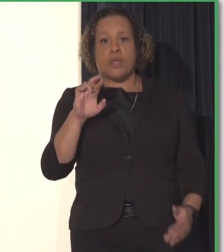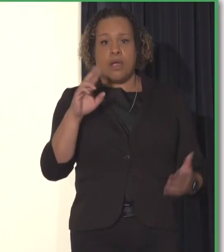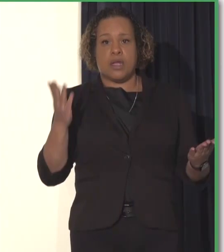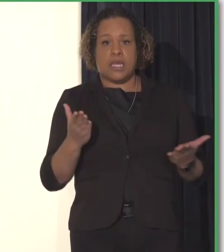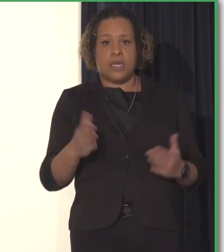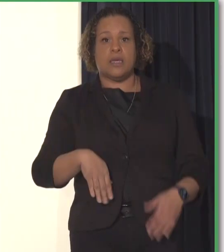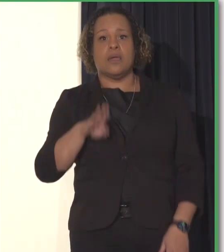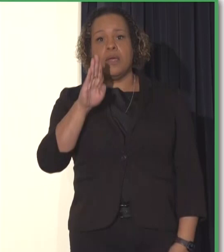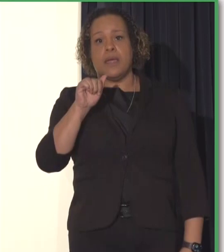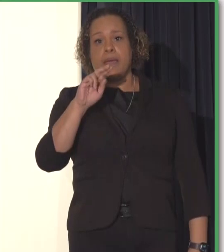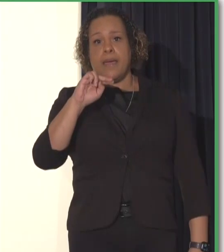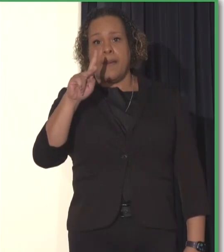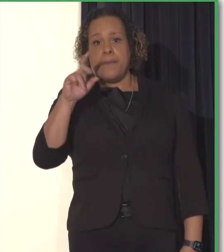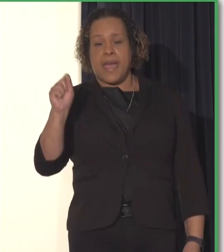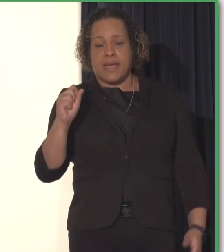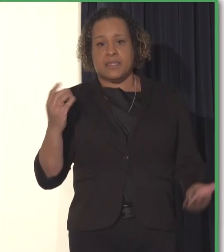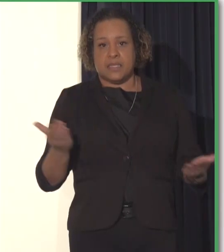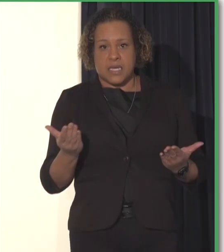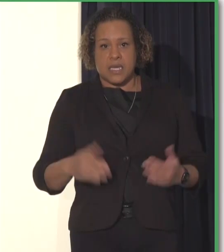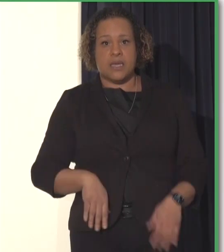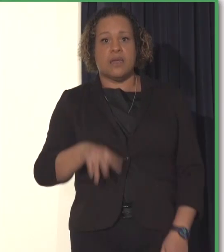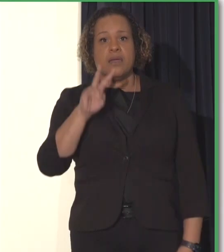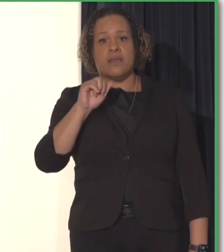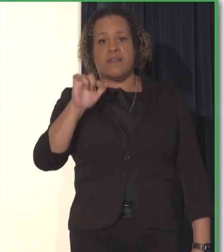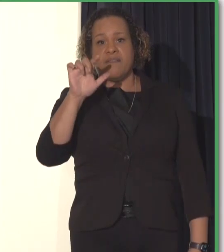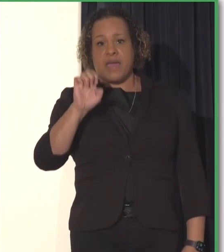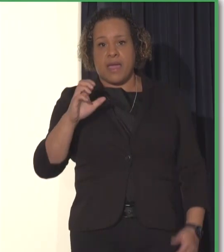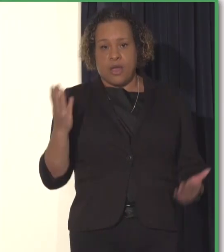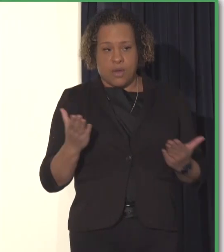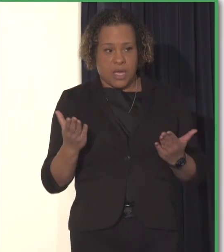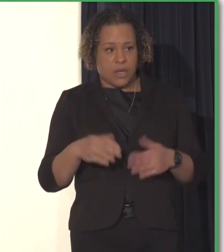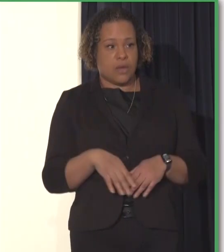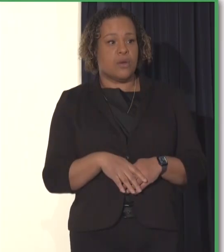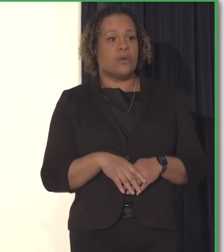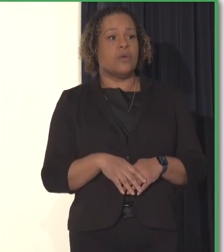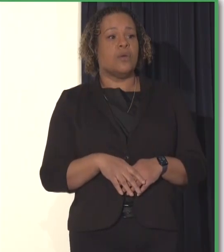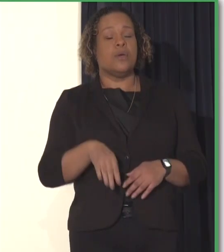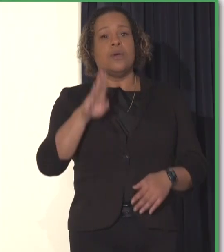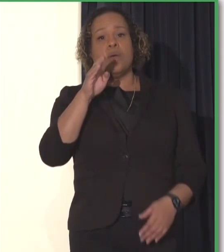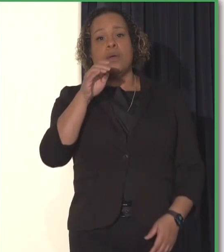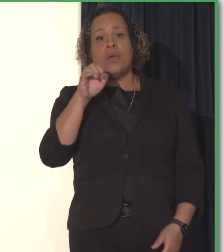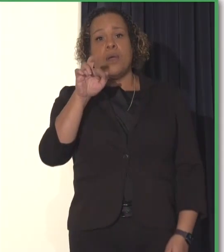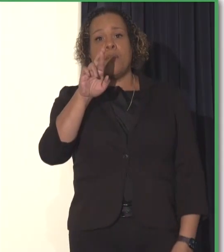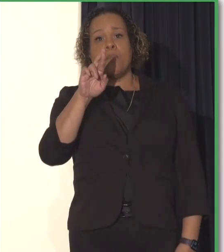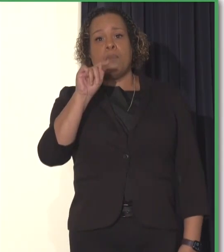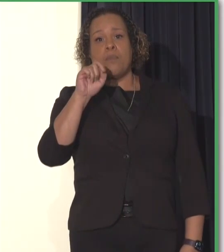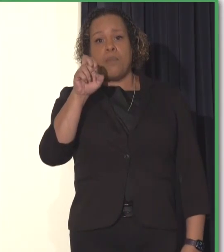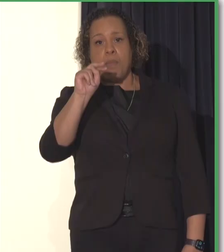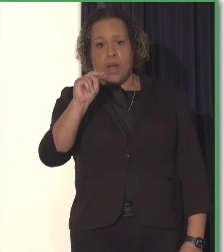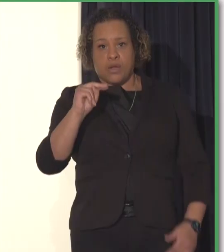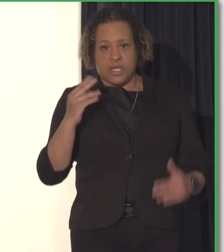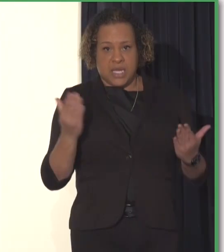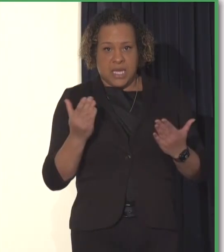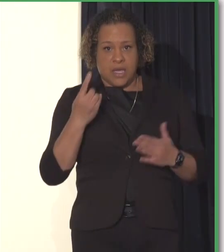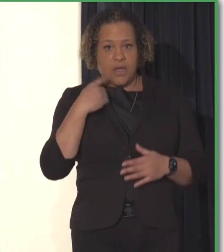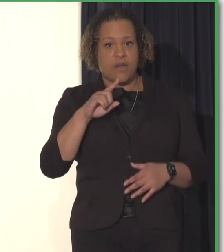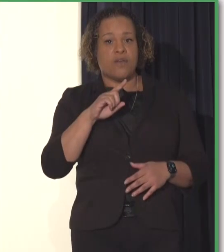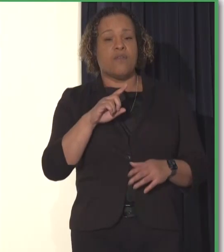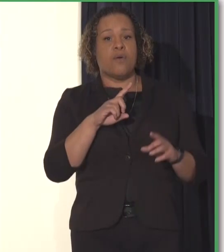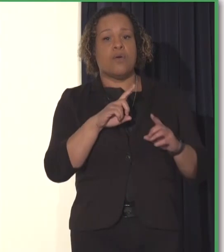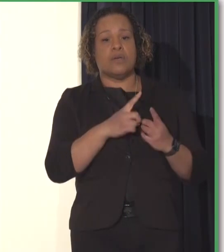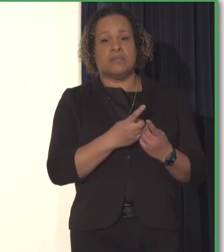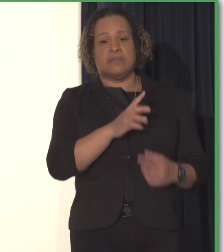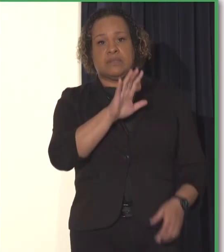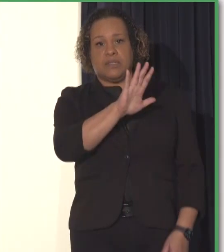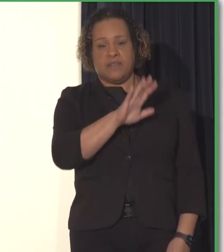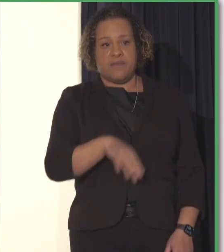Banks, Present. Commissioner Bell, President, District 4. Commissioner Burton, Present on behalf of District 5.